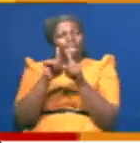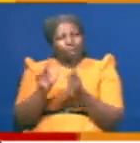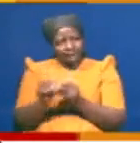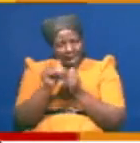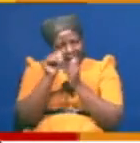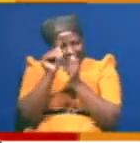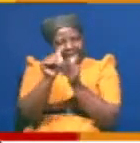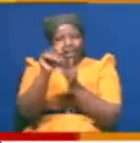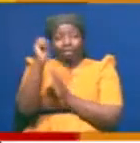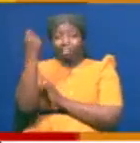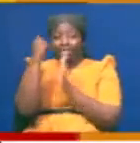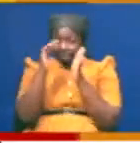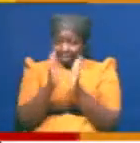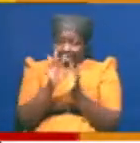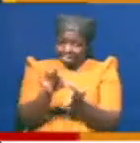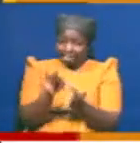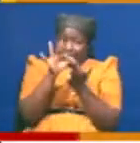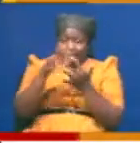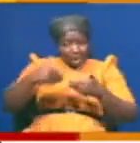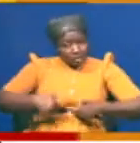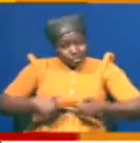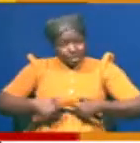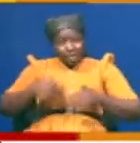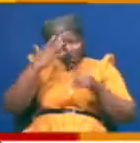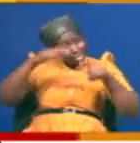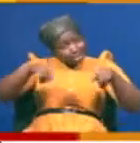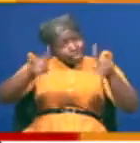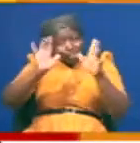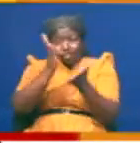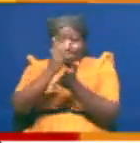the Kenyans, especially the youth, because they are the one brainwashed about these things.